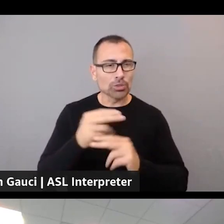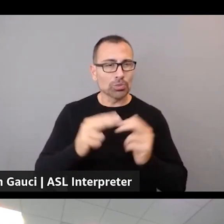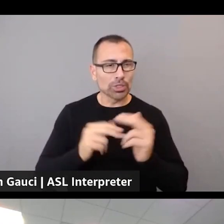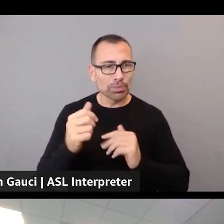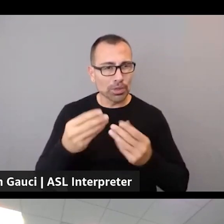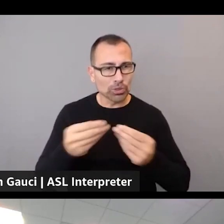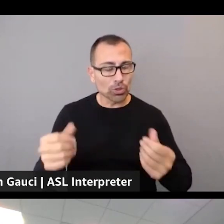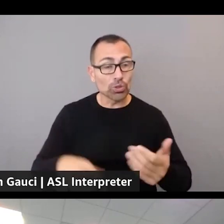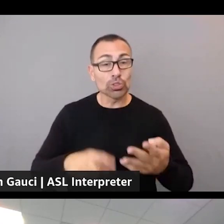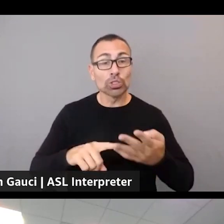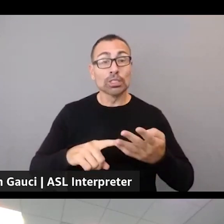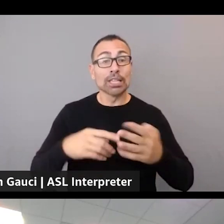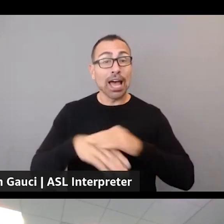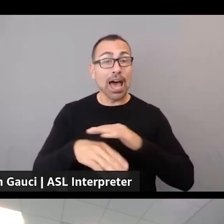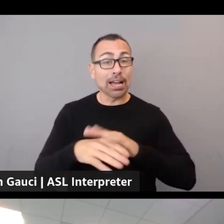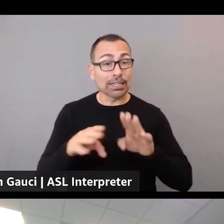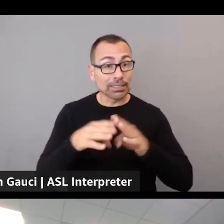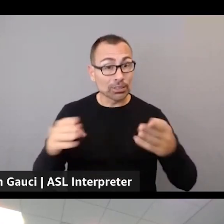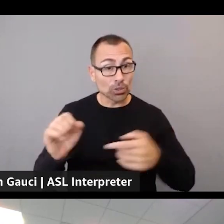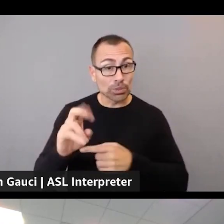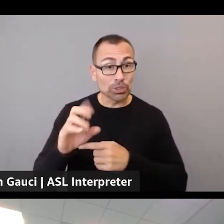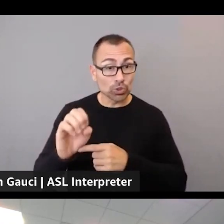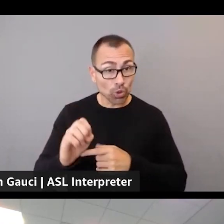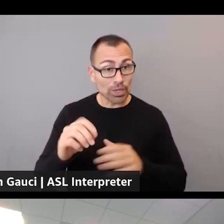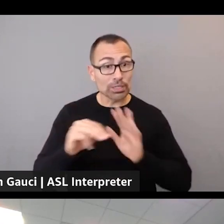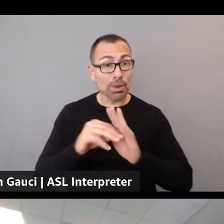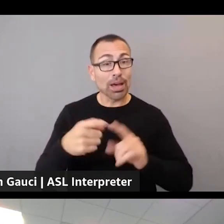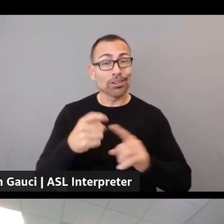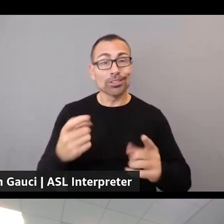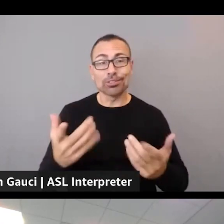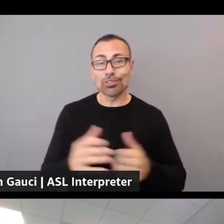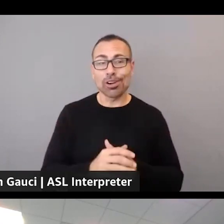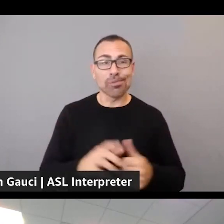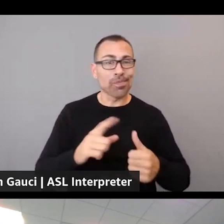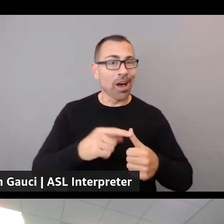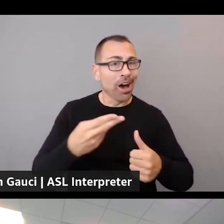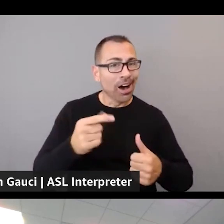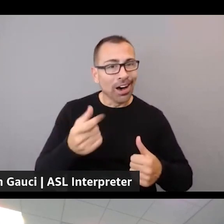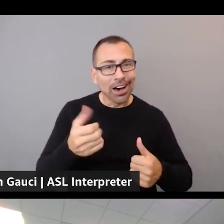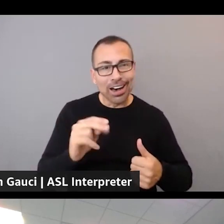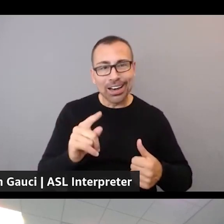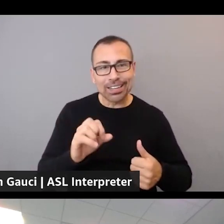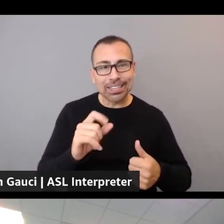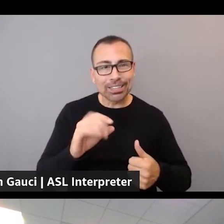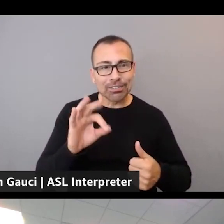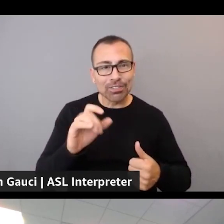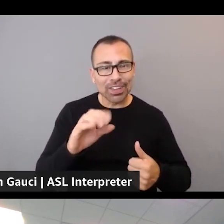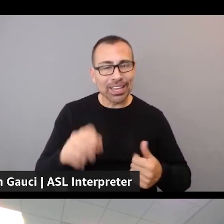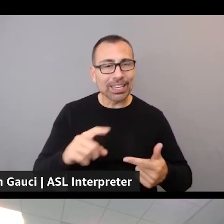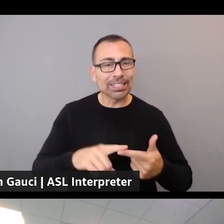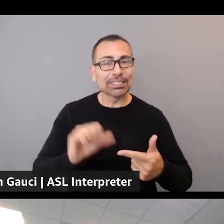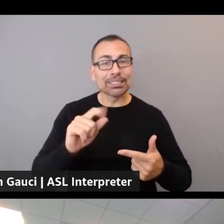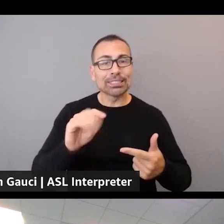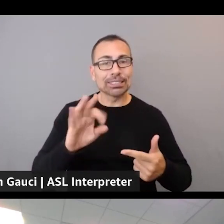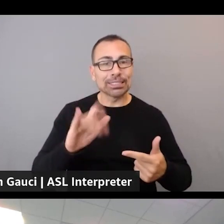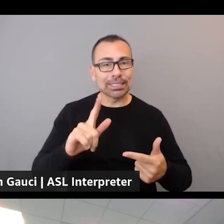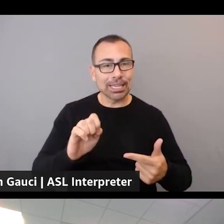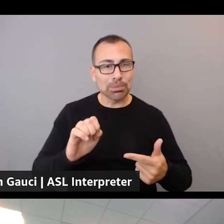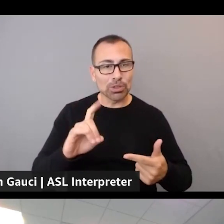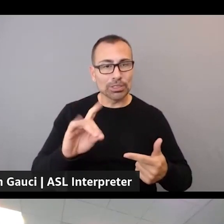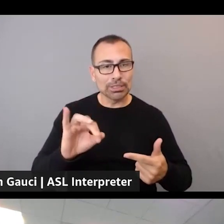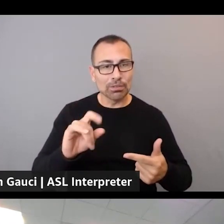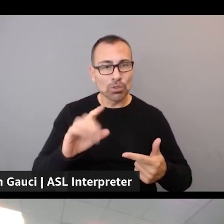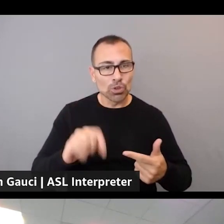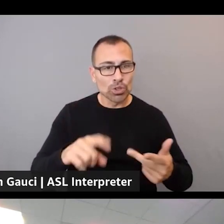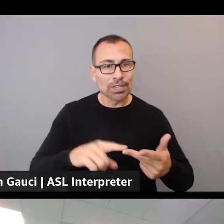source models from top providers like Hugging Face, Stable Diffusion. We have Llama in